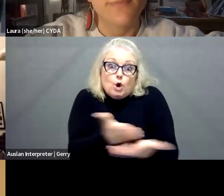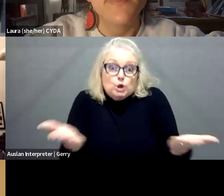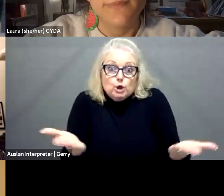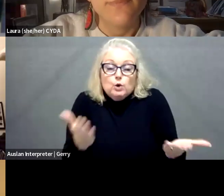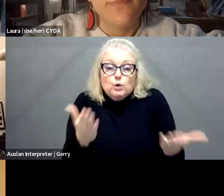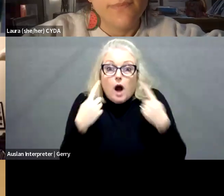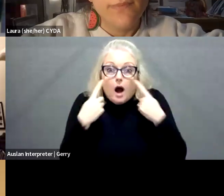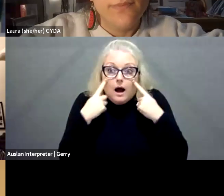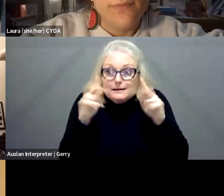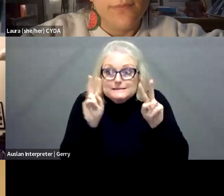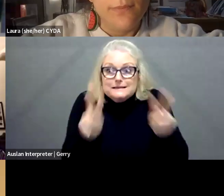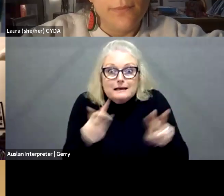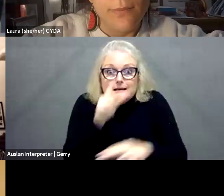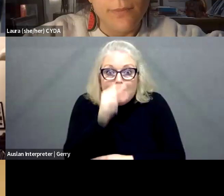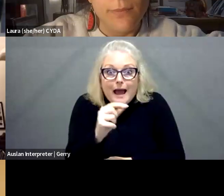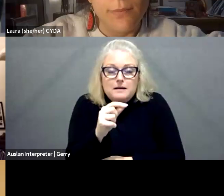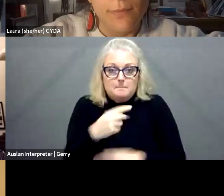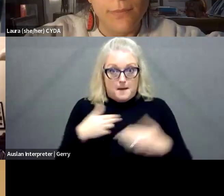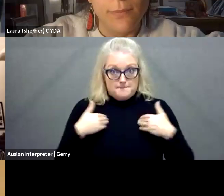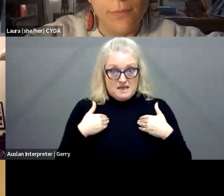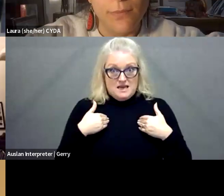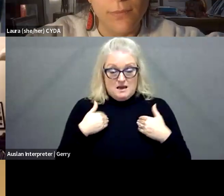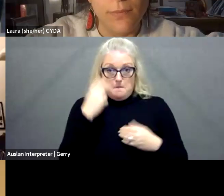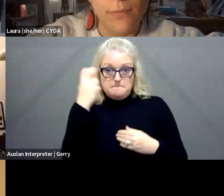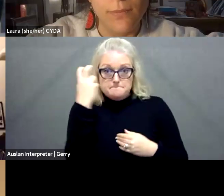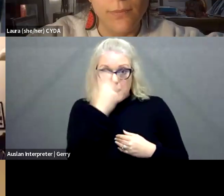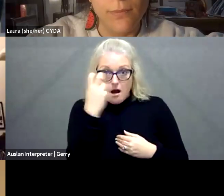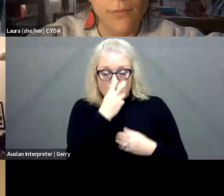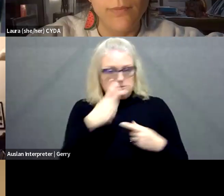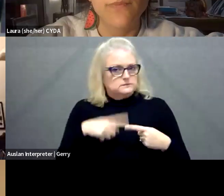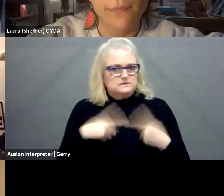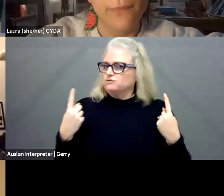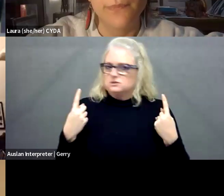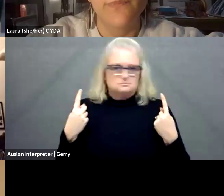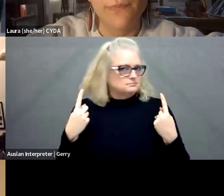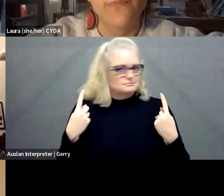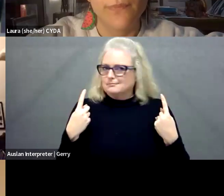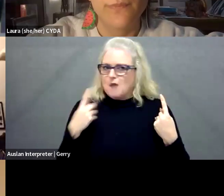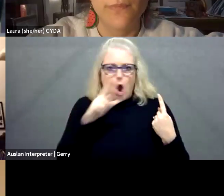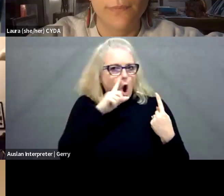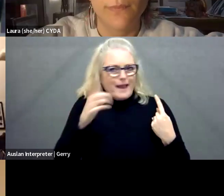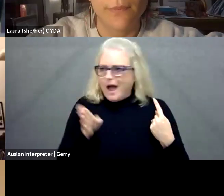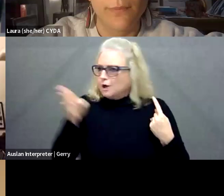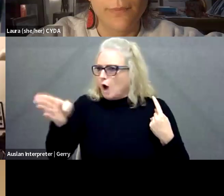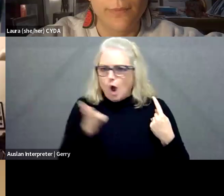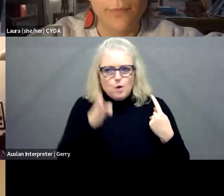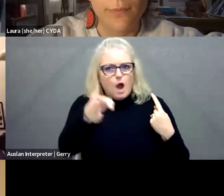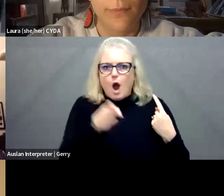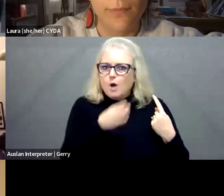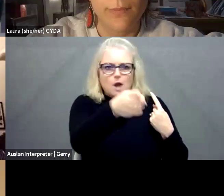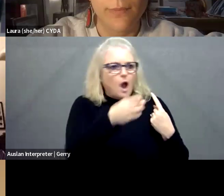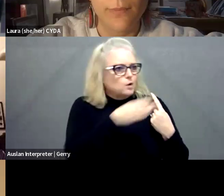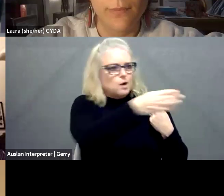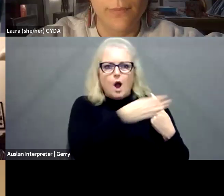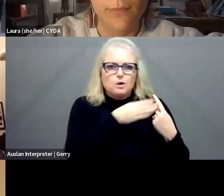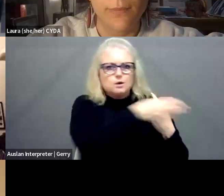blind people as a whole, for people who read with Braille and audiobooks, it's not a reality. We can't just go to the